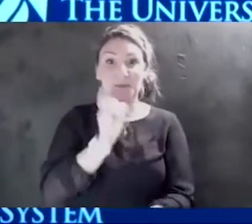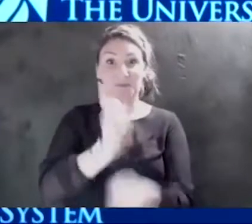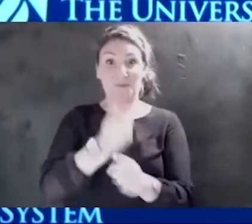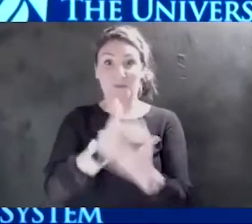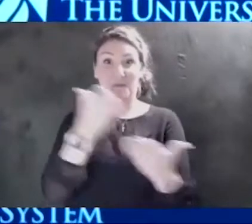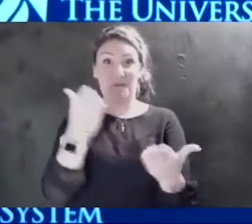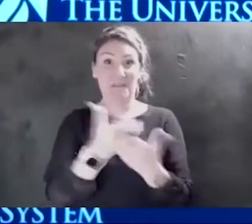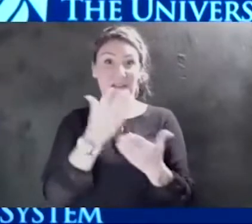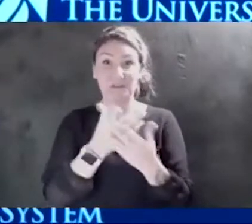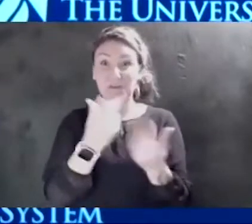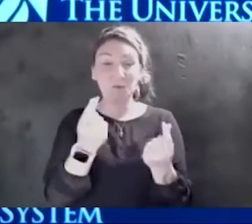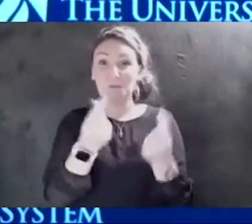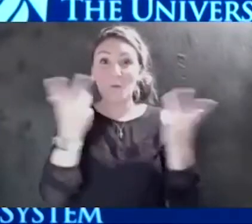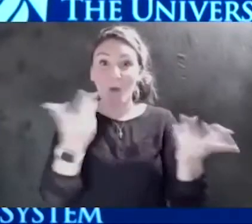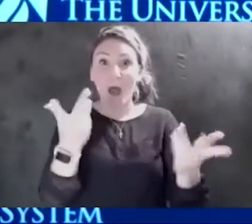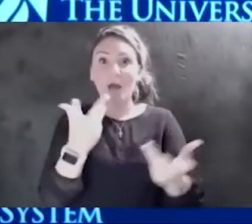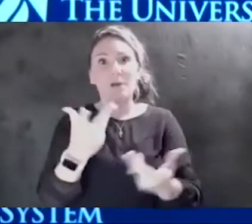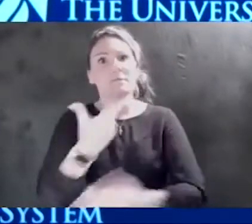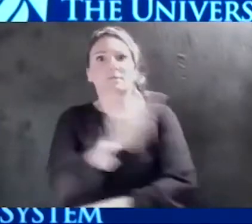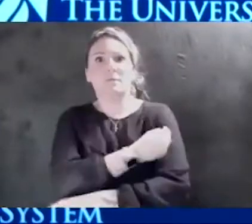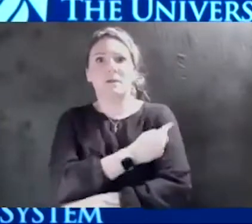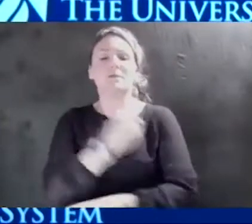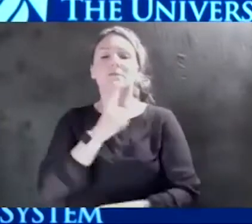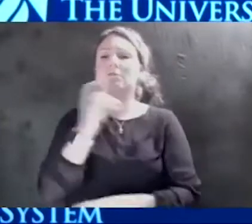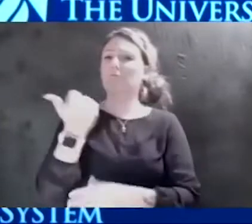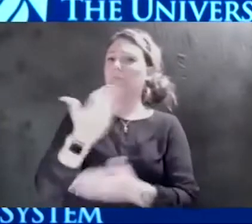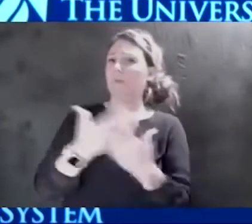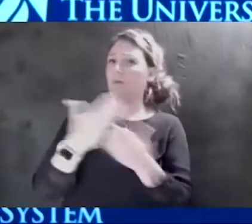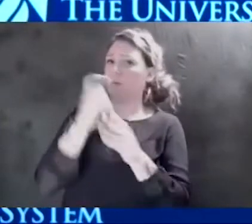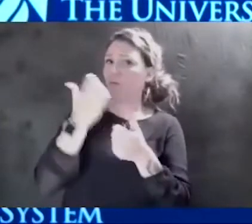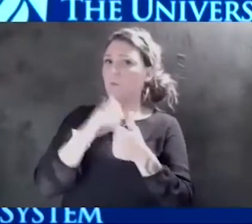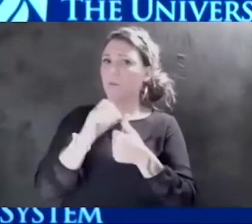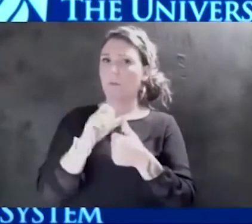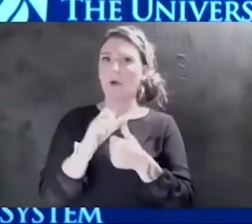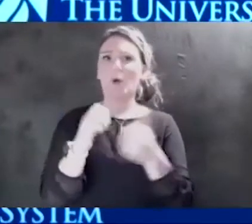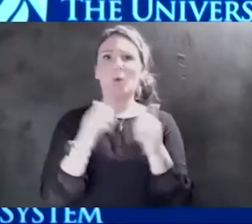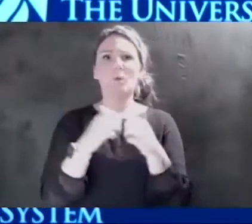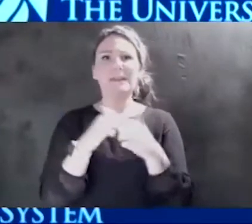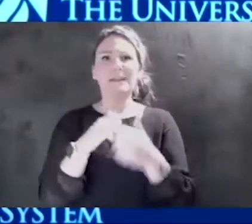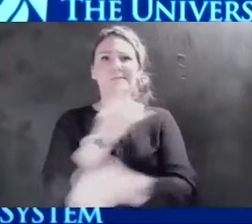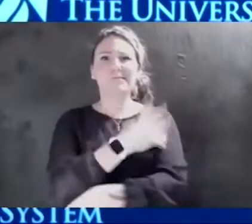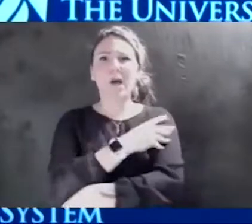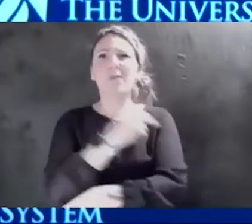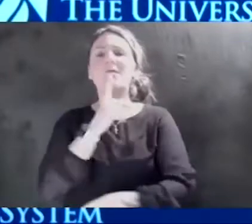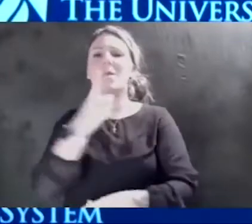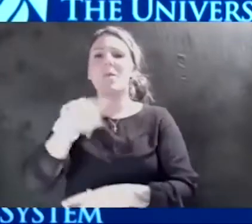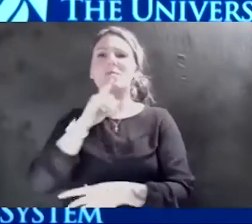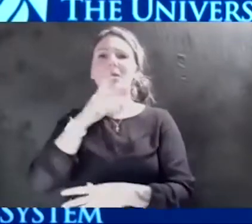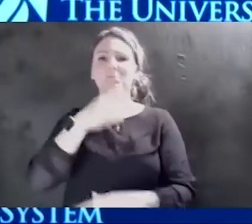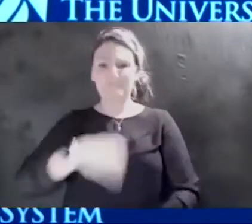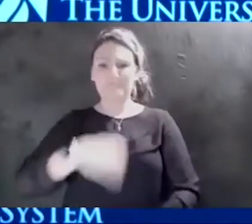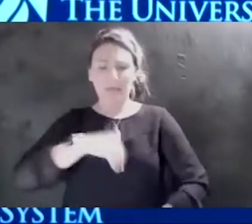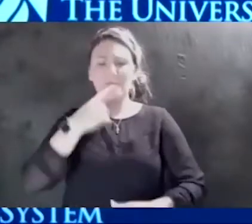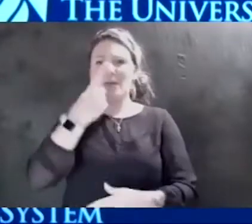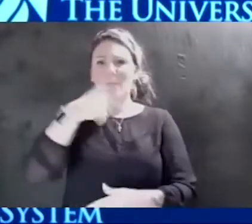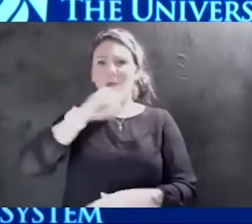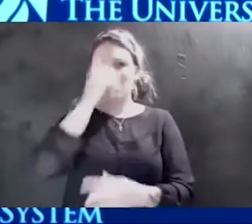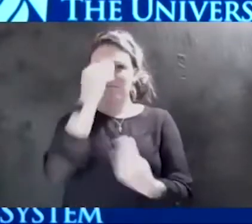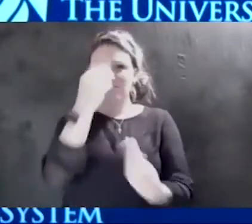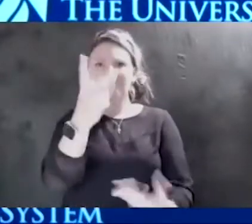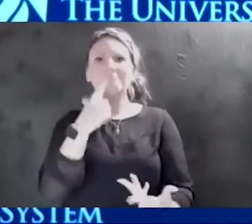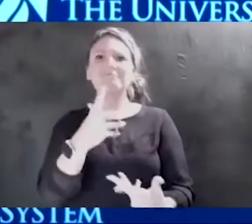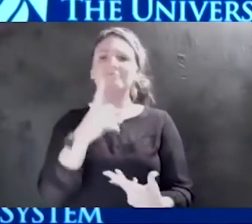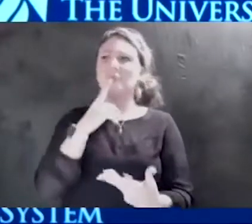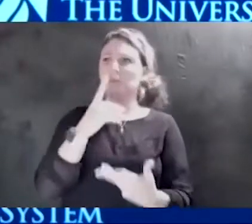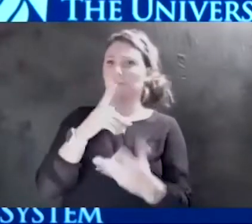have to remember is that in all those studies, and even in the Scottish data, there are still public health guidelines in place. So you were vaccinated and